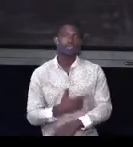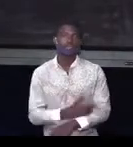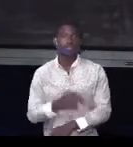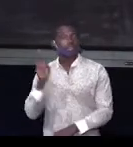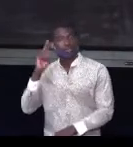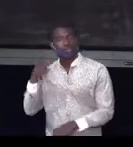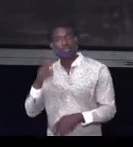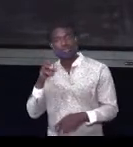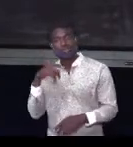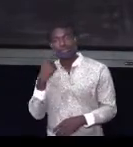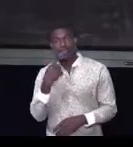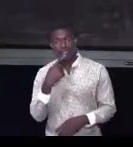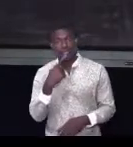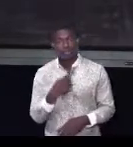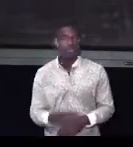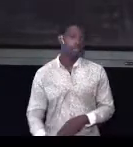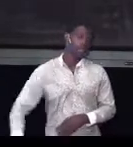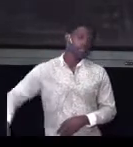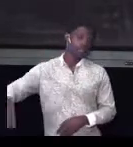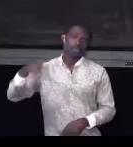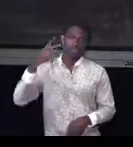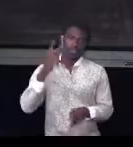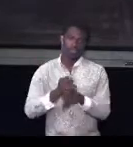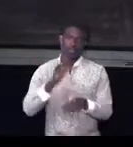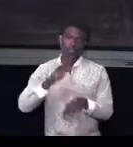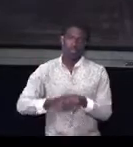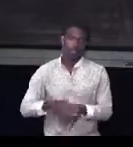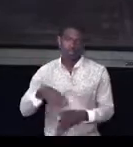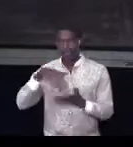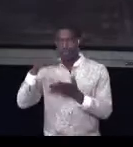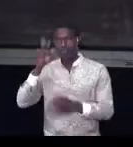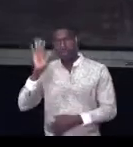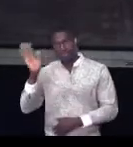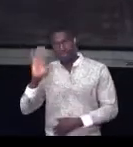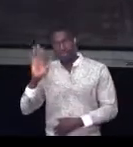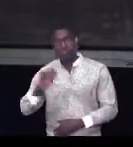next lesson, Uncle Popo says, keep on studying. Bye.